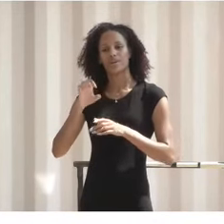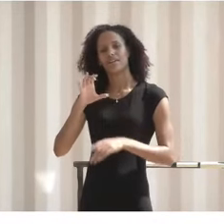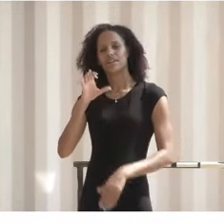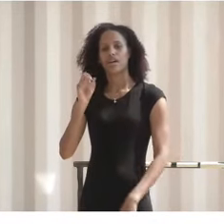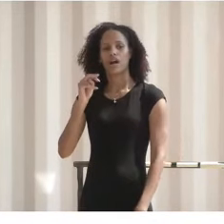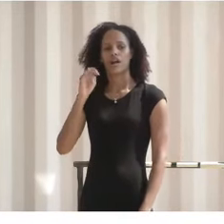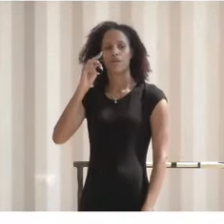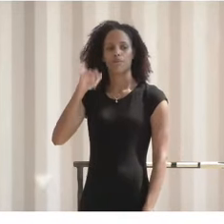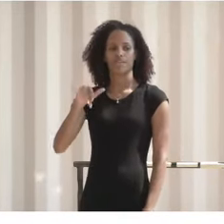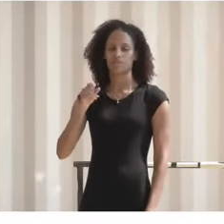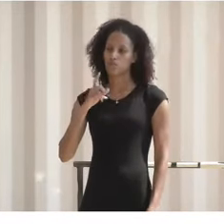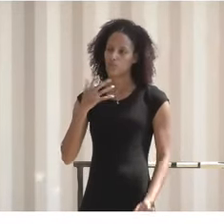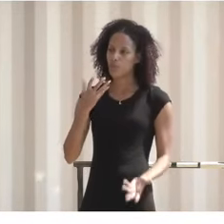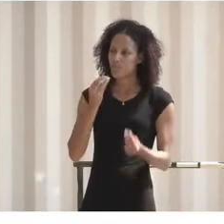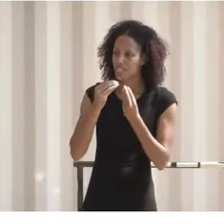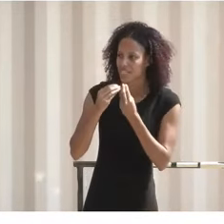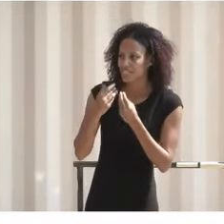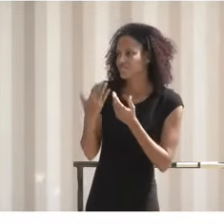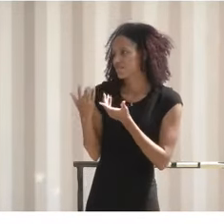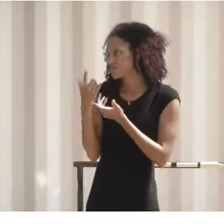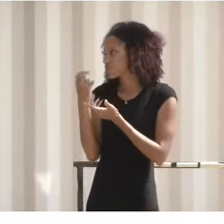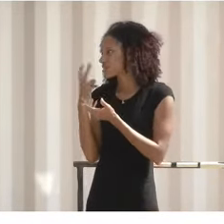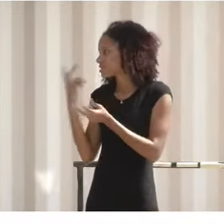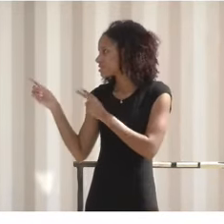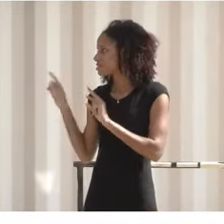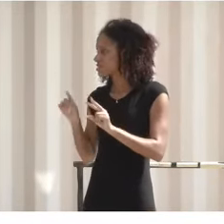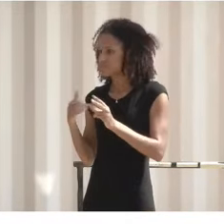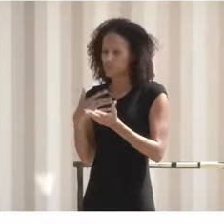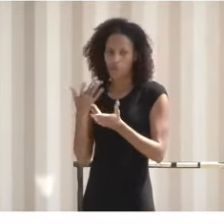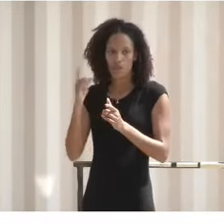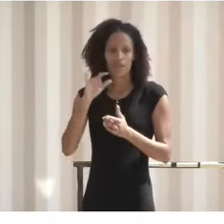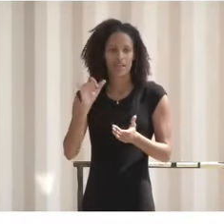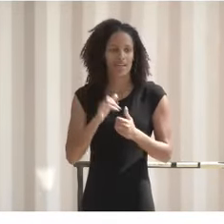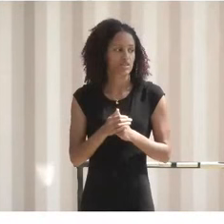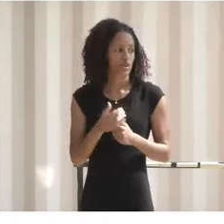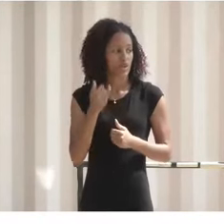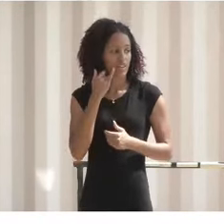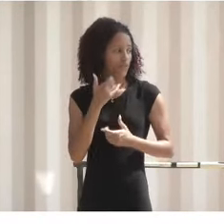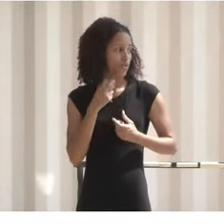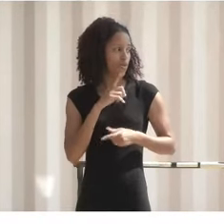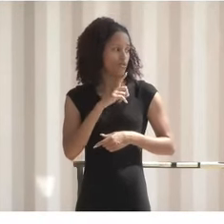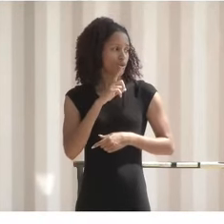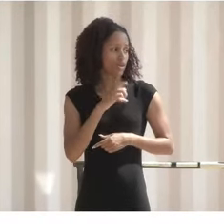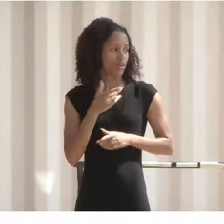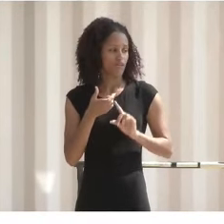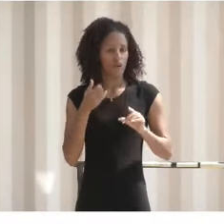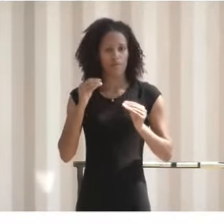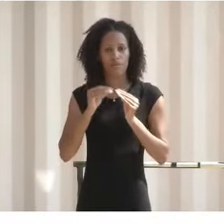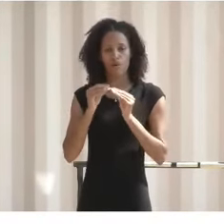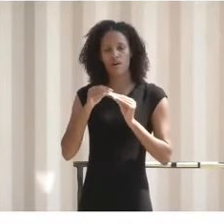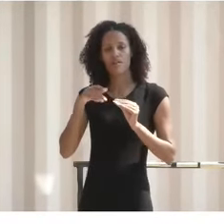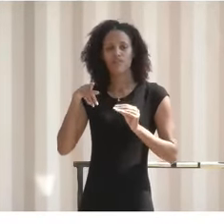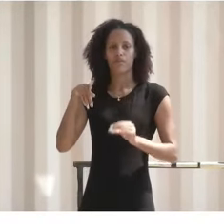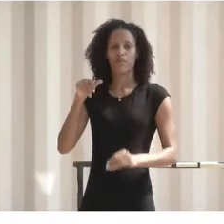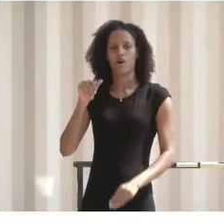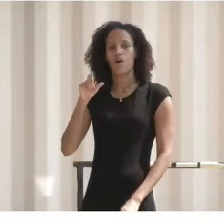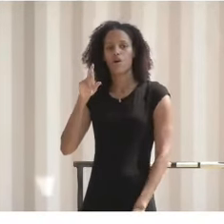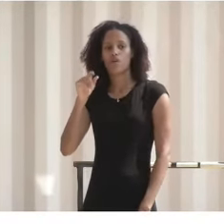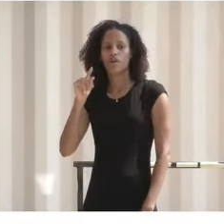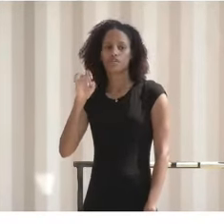what our landscape looks like. So to be realistic about transitioning to more perennial,